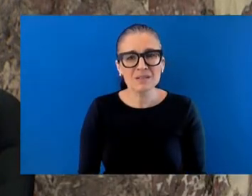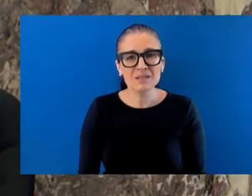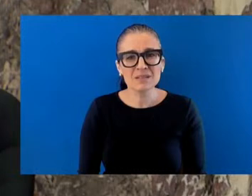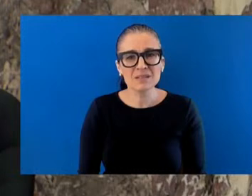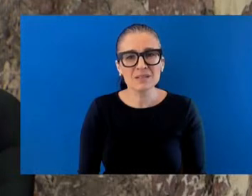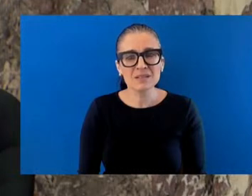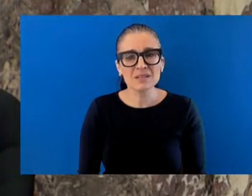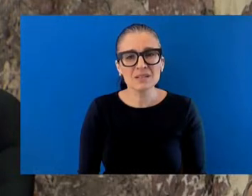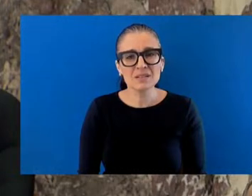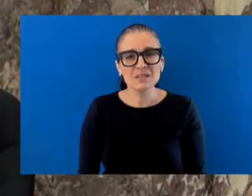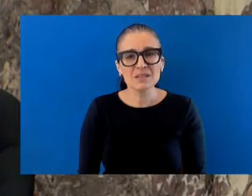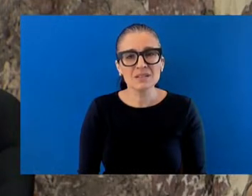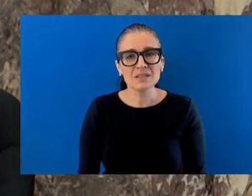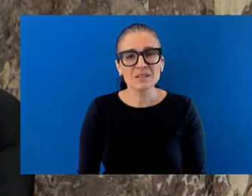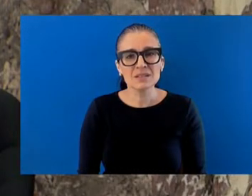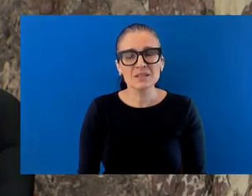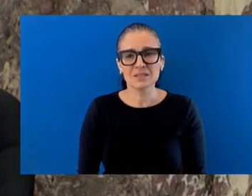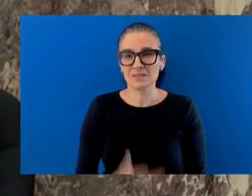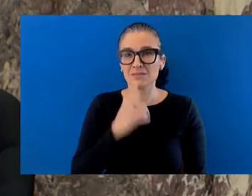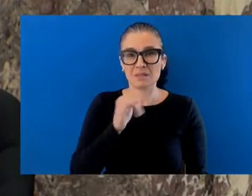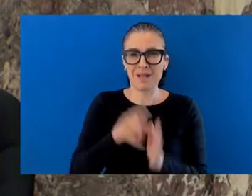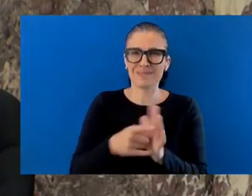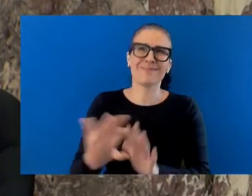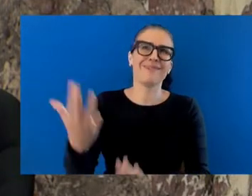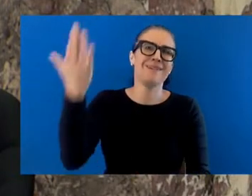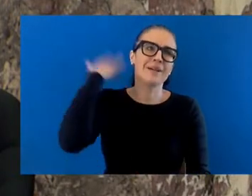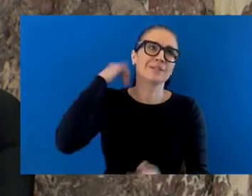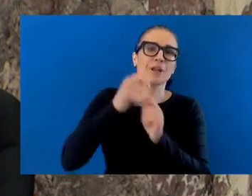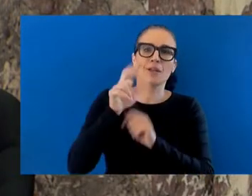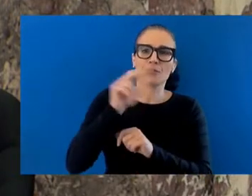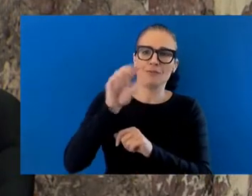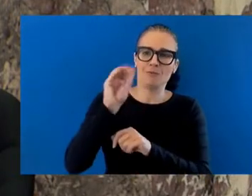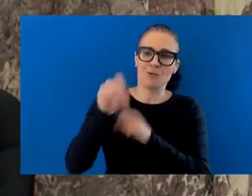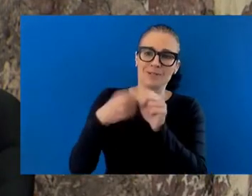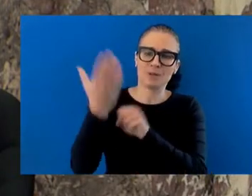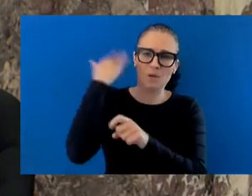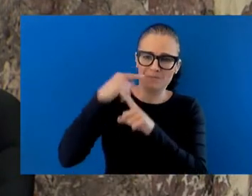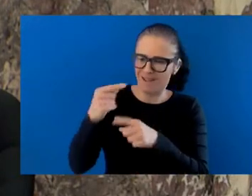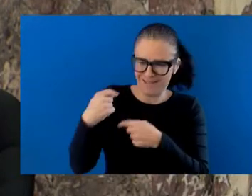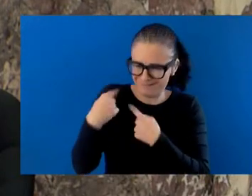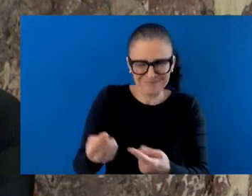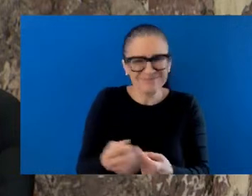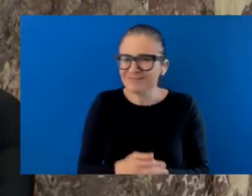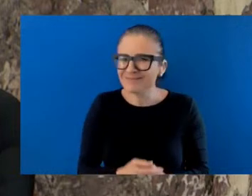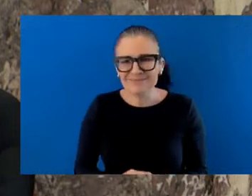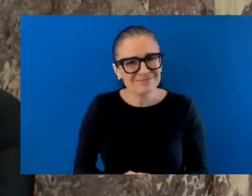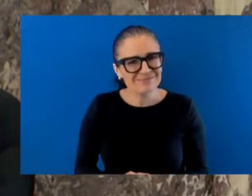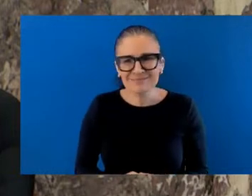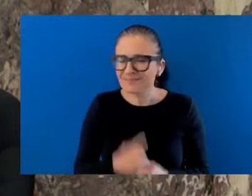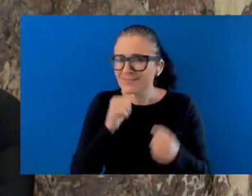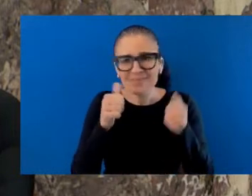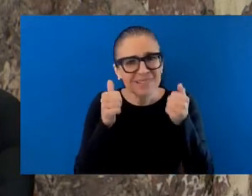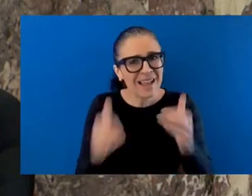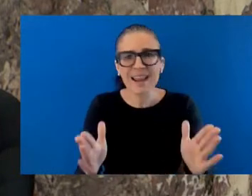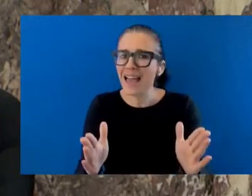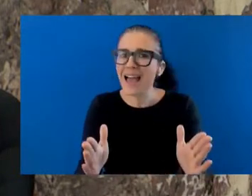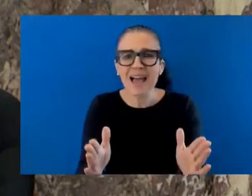It's not been allowed at all, Honourable Speaker. It's not allowed now. And Northern Health has